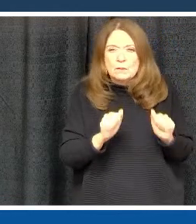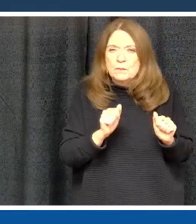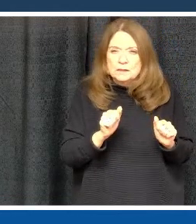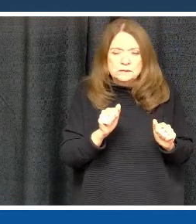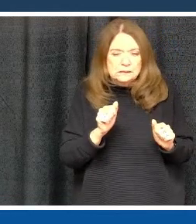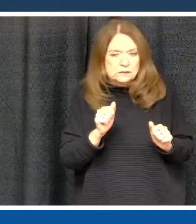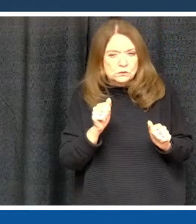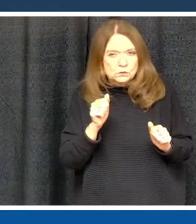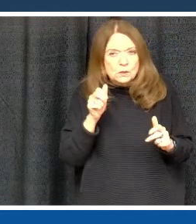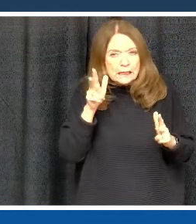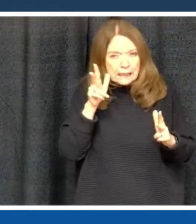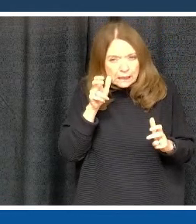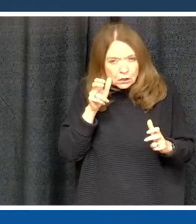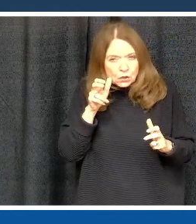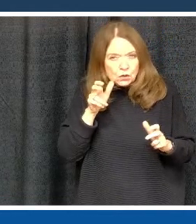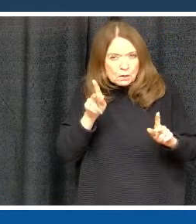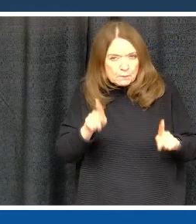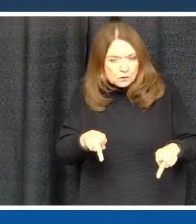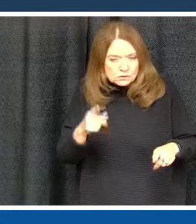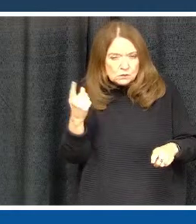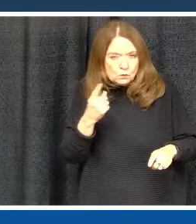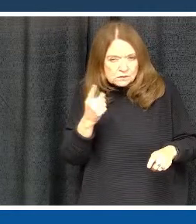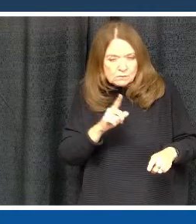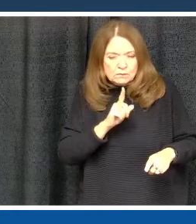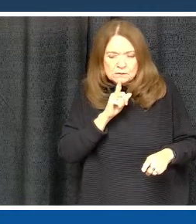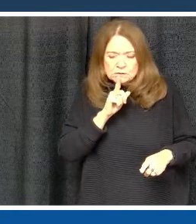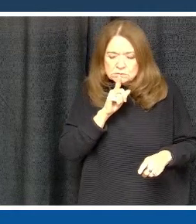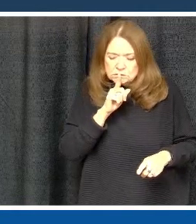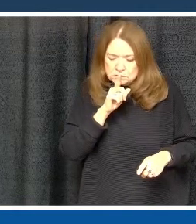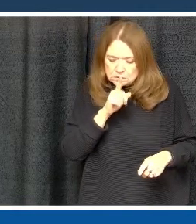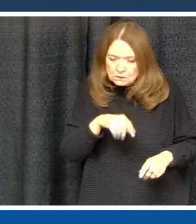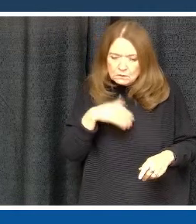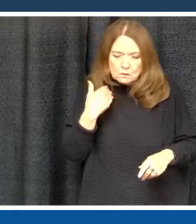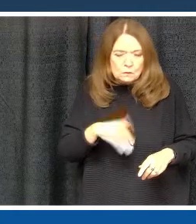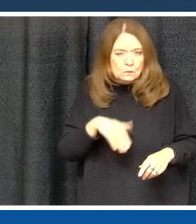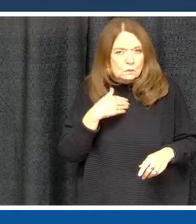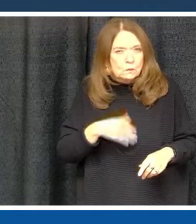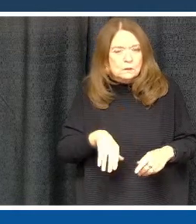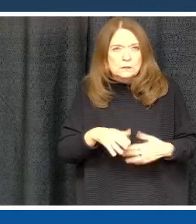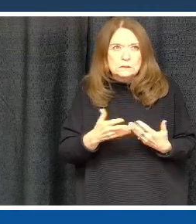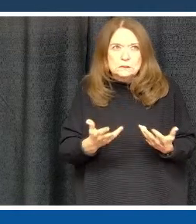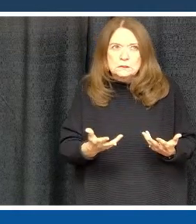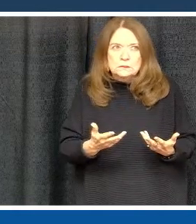a citizen when something that's so special, so